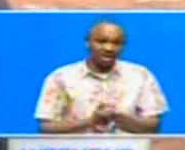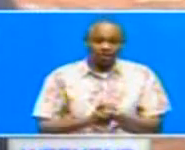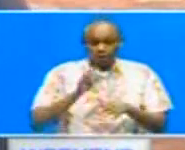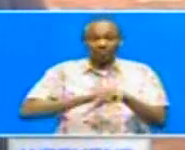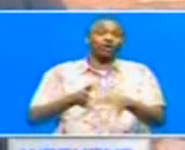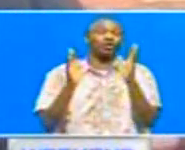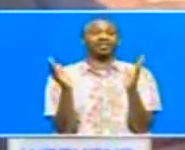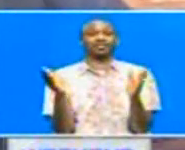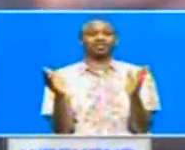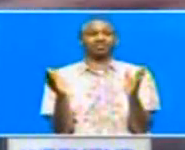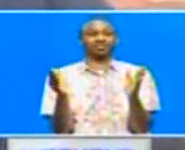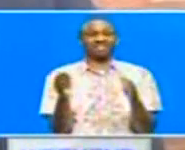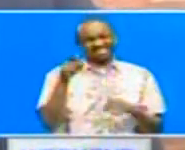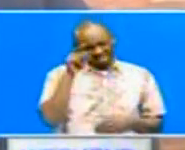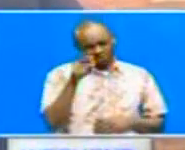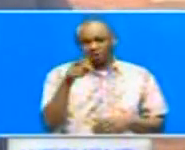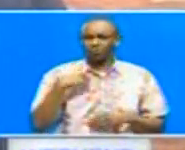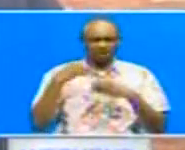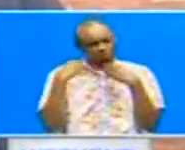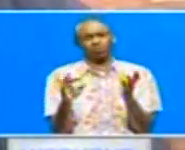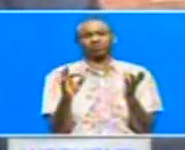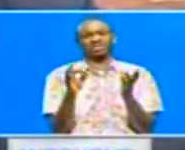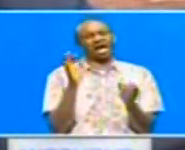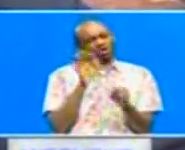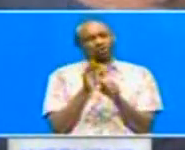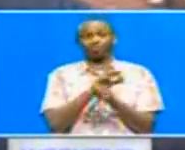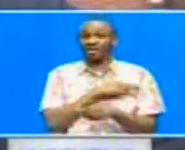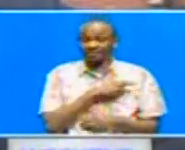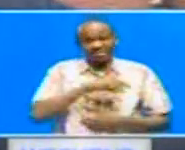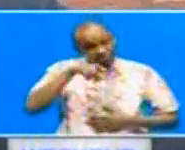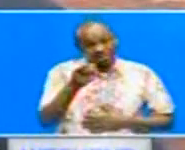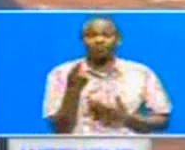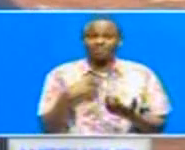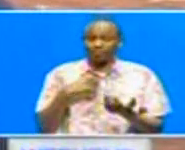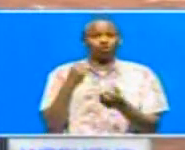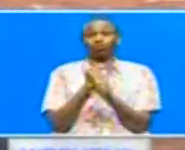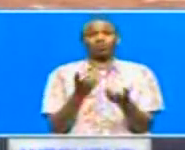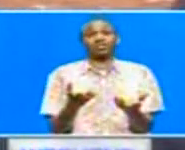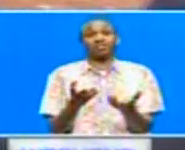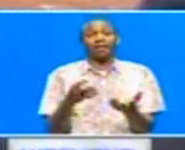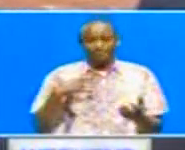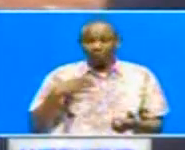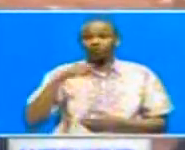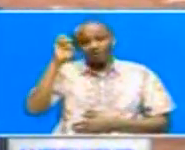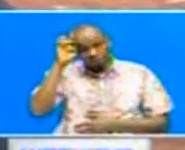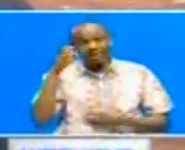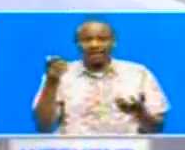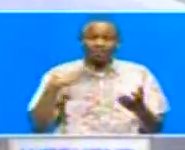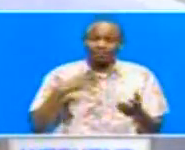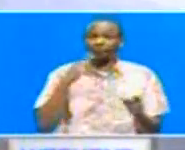barabara, itakuwa ikipoteza sasa mapato, maana wanategemea wale watu ambao wanatoka Endore, wengine wanatoka